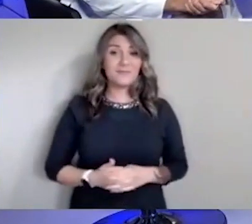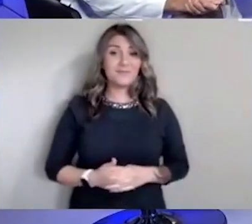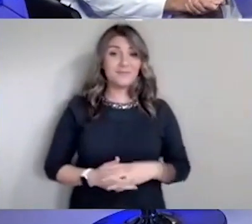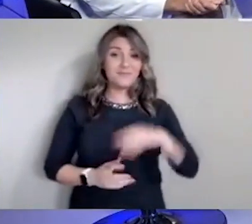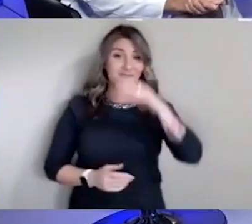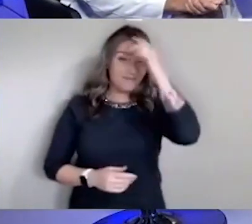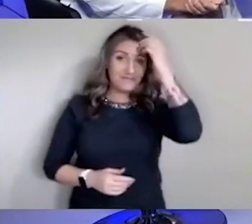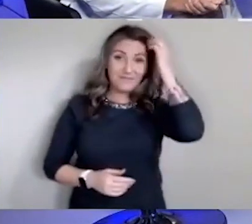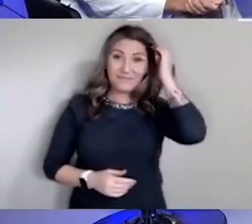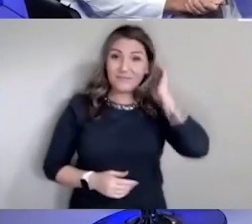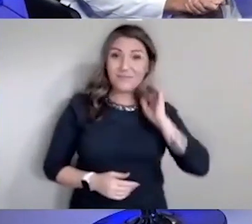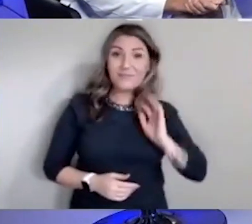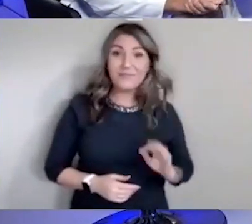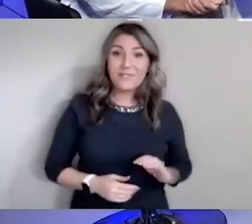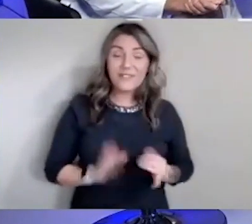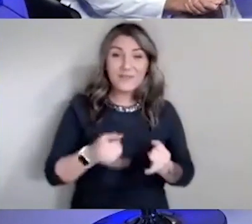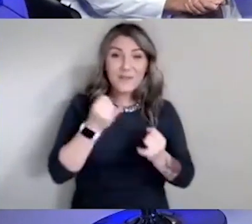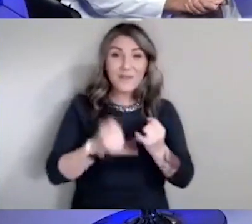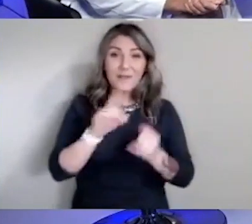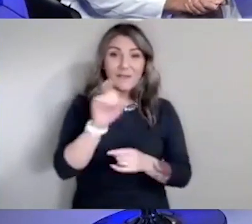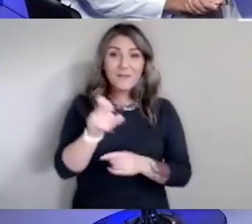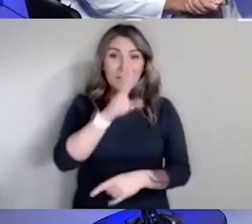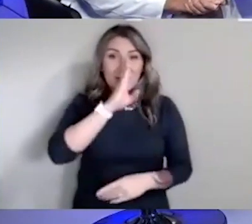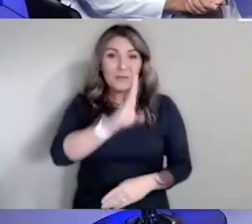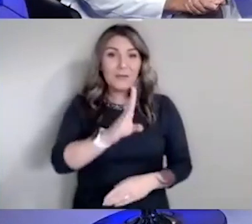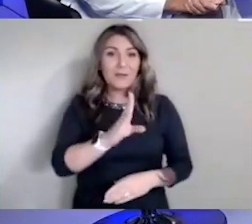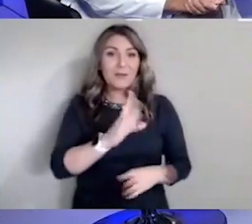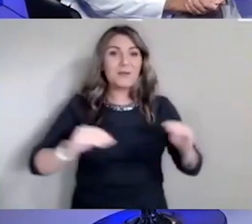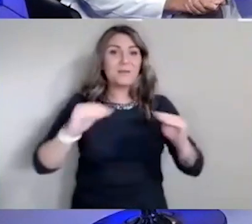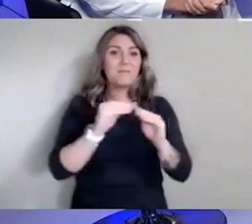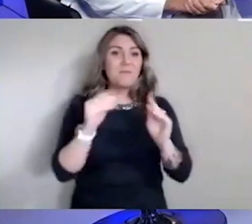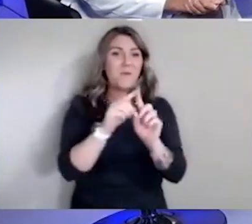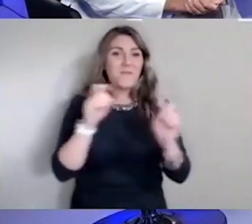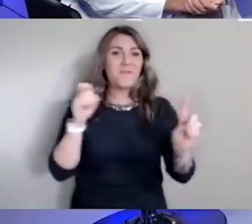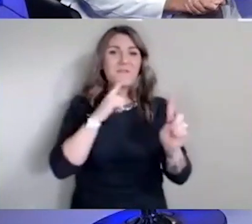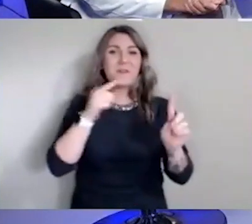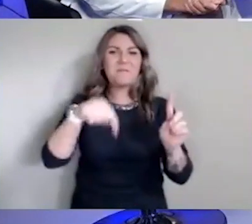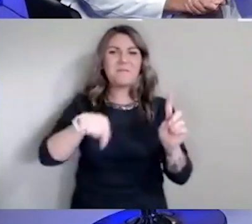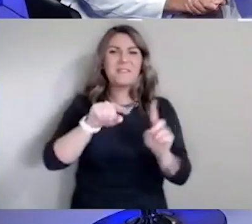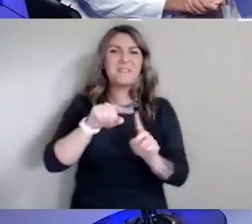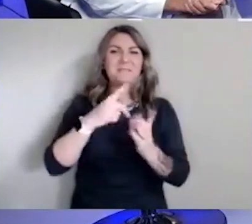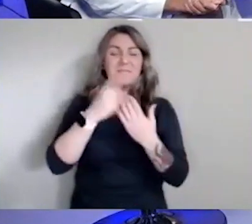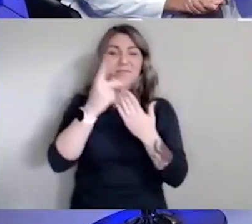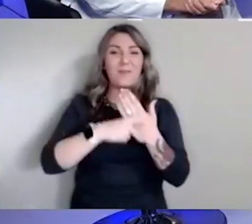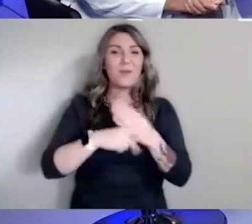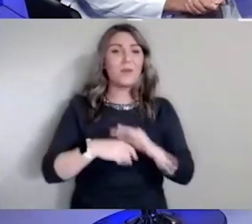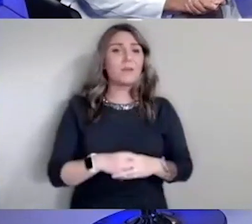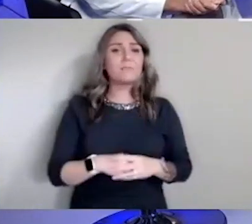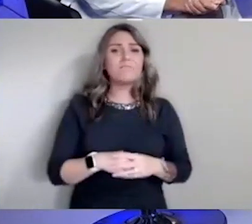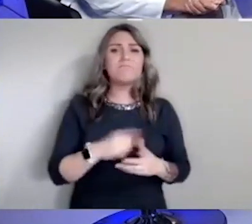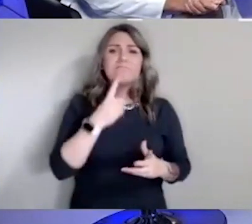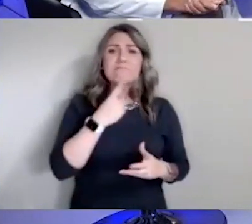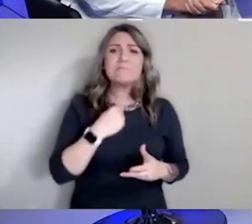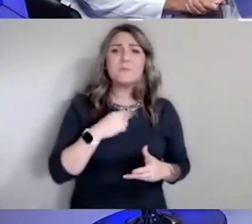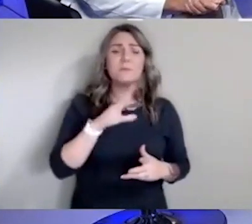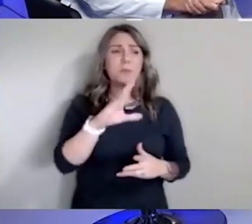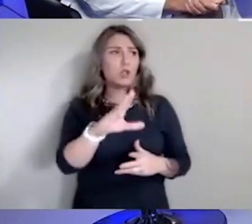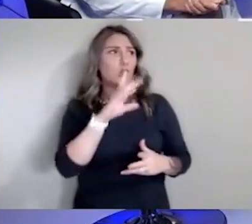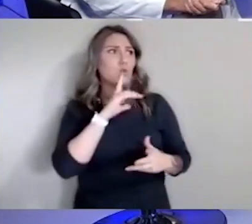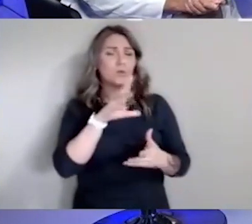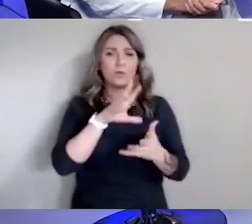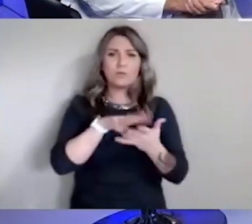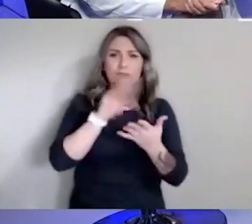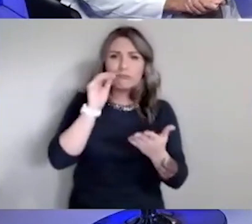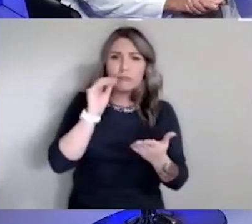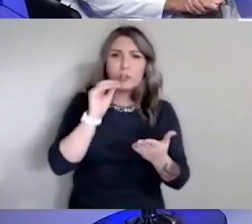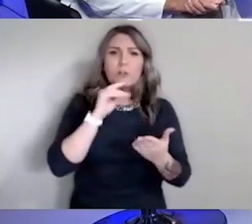Mayor, last question I want to ask you directly. There'll be more from the broadcaster in a moment, but tell me, what are the lessons that the unified government that has learned, that